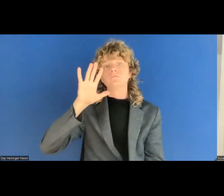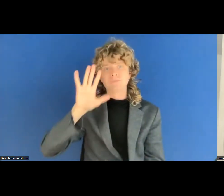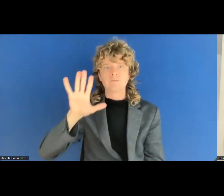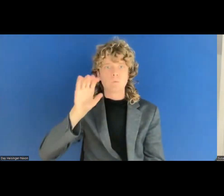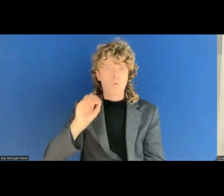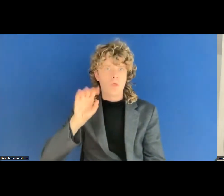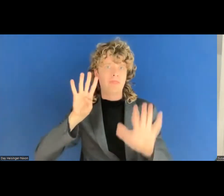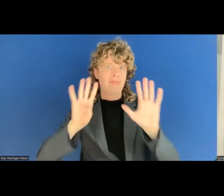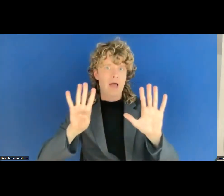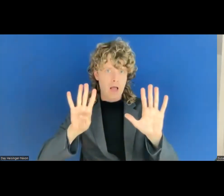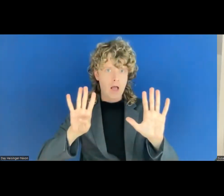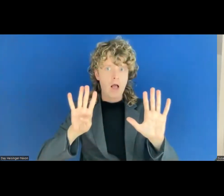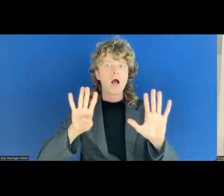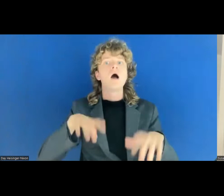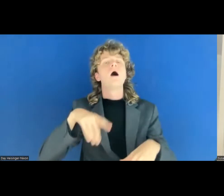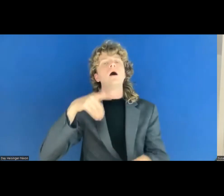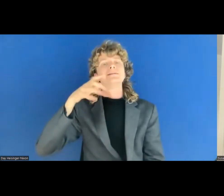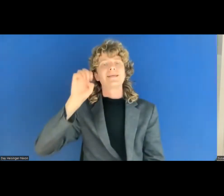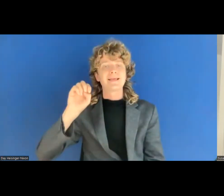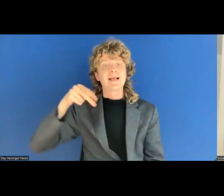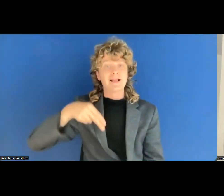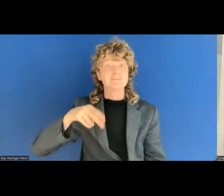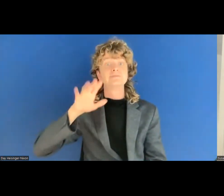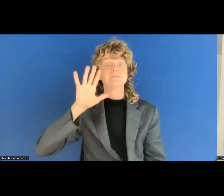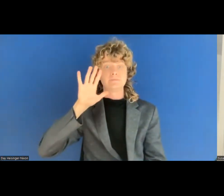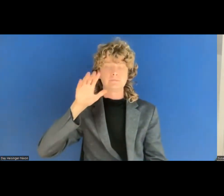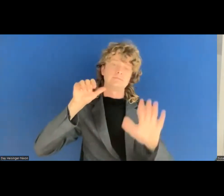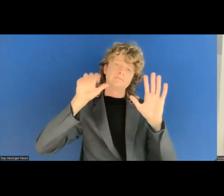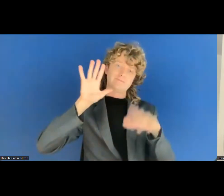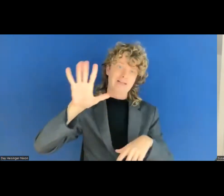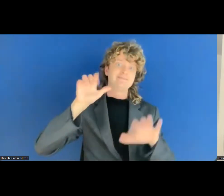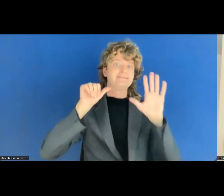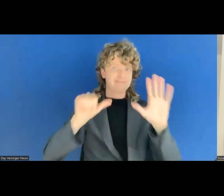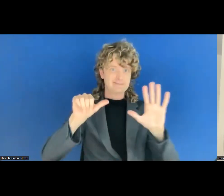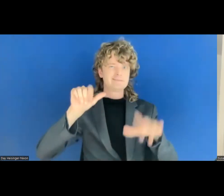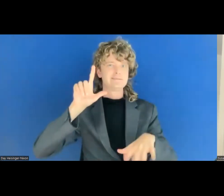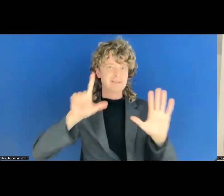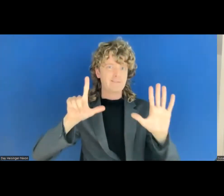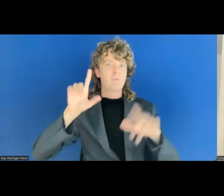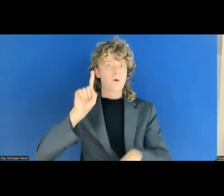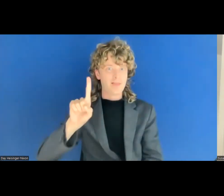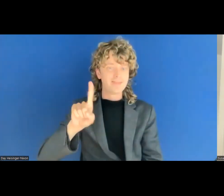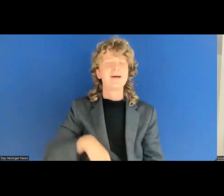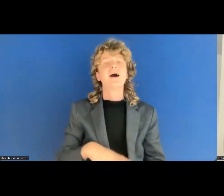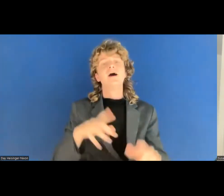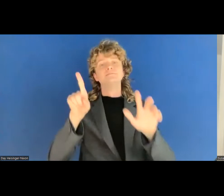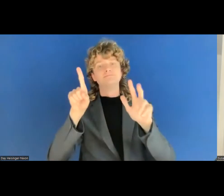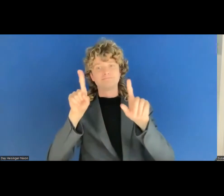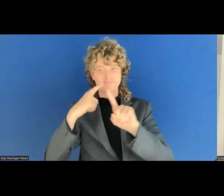for all processes, and the 17210 on built environment, as well as the development of